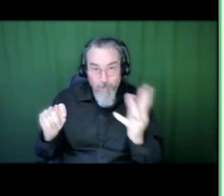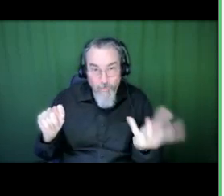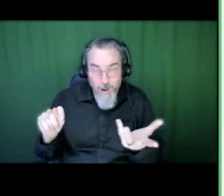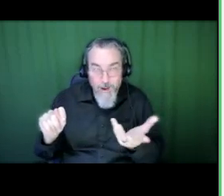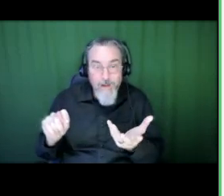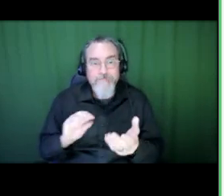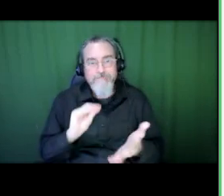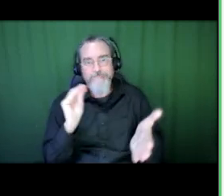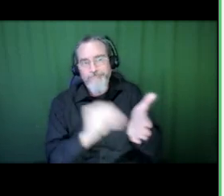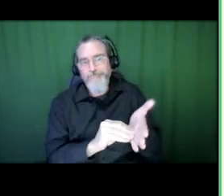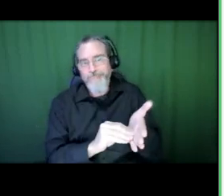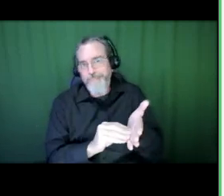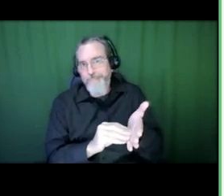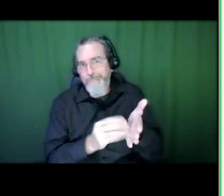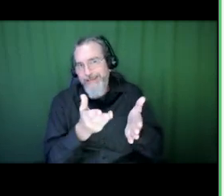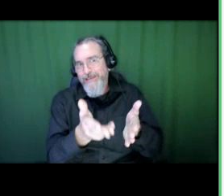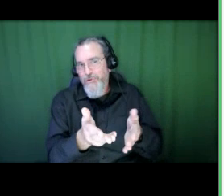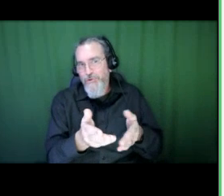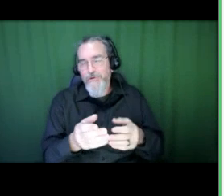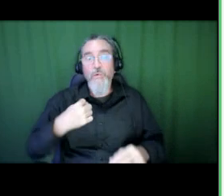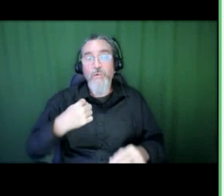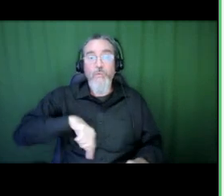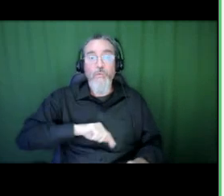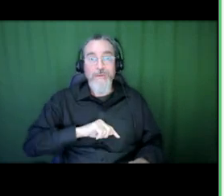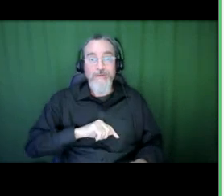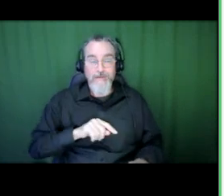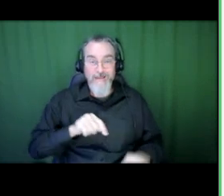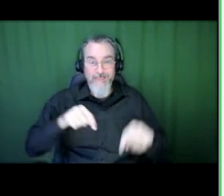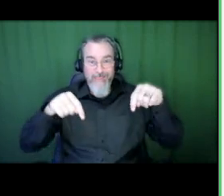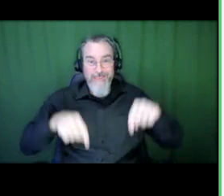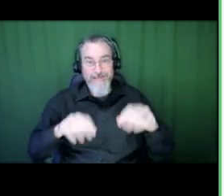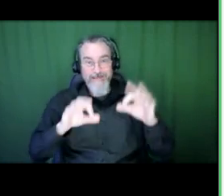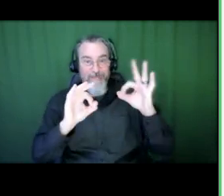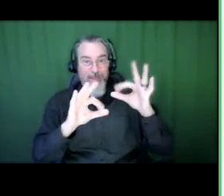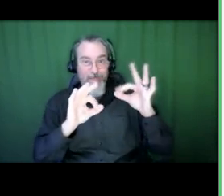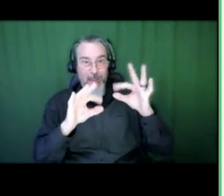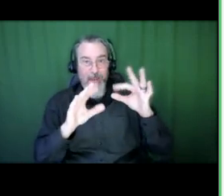And again, we're going to use this feedback as